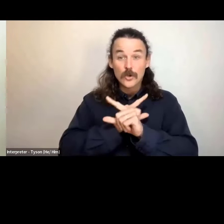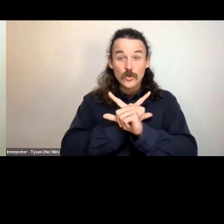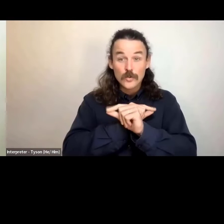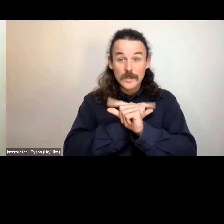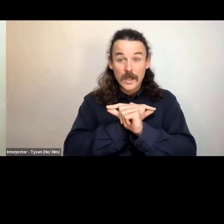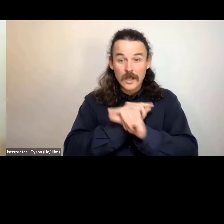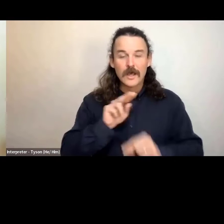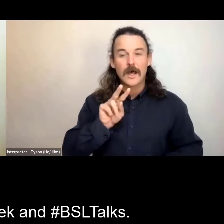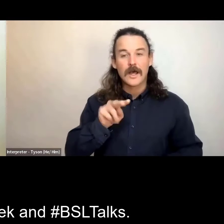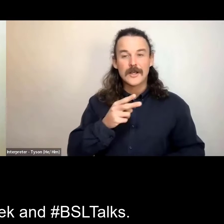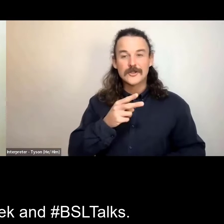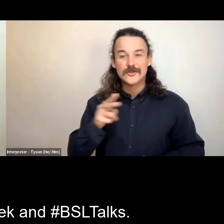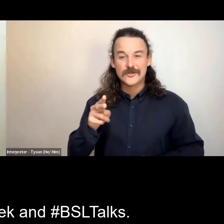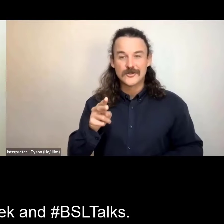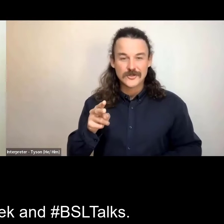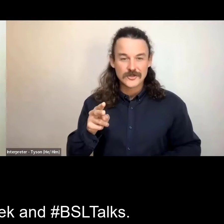hashtags